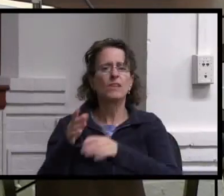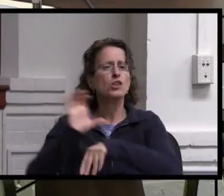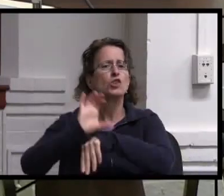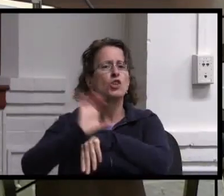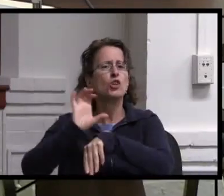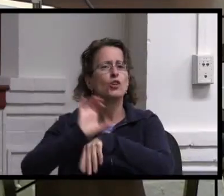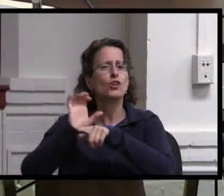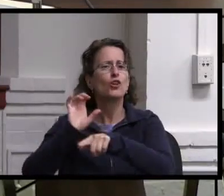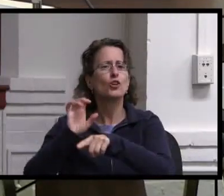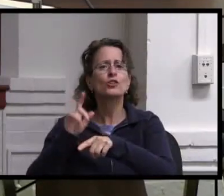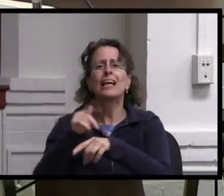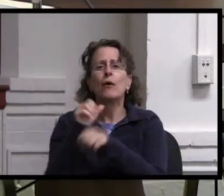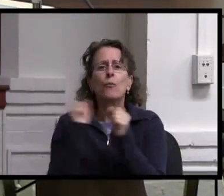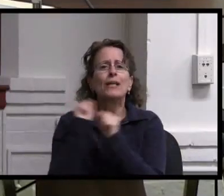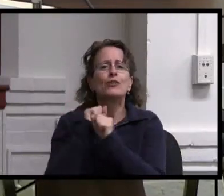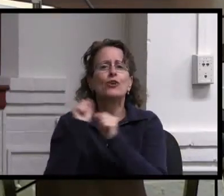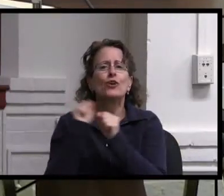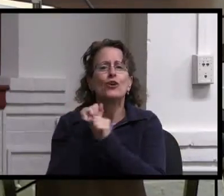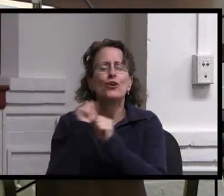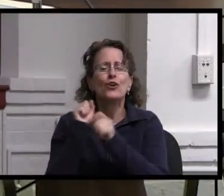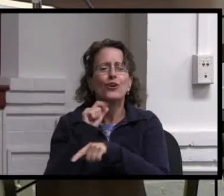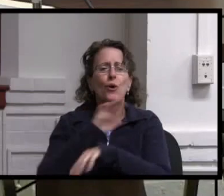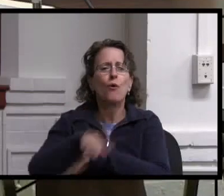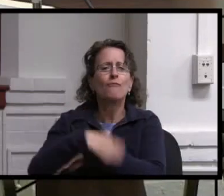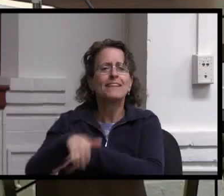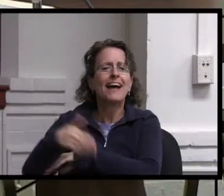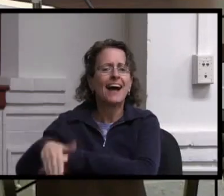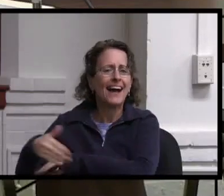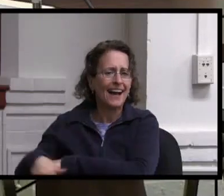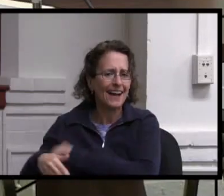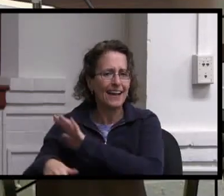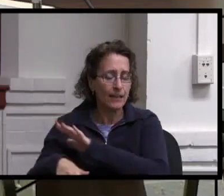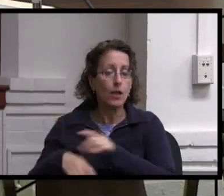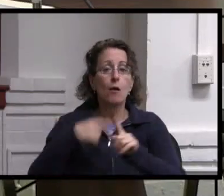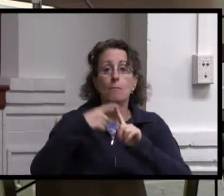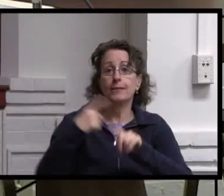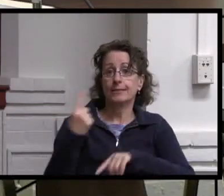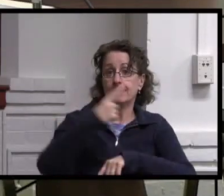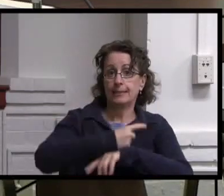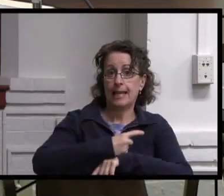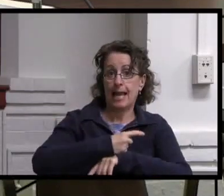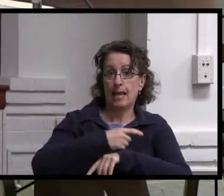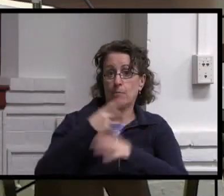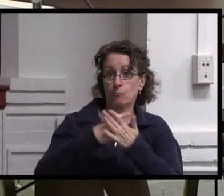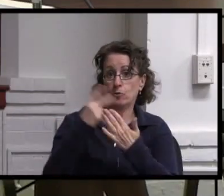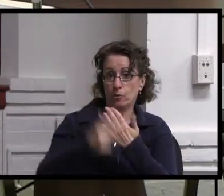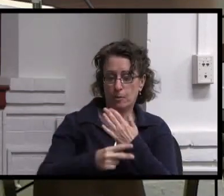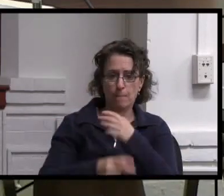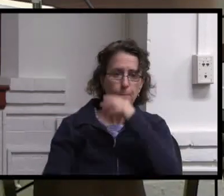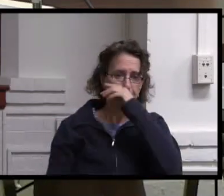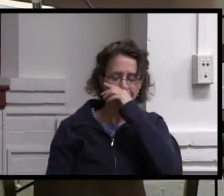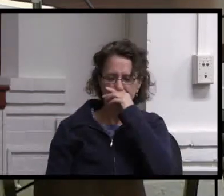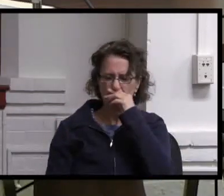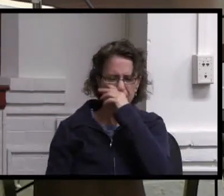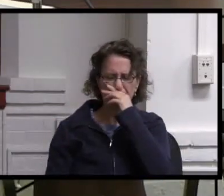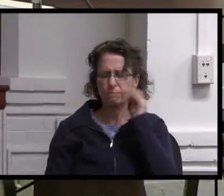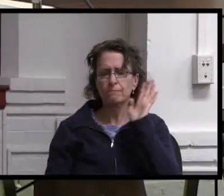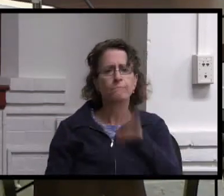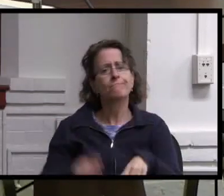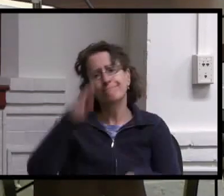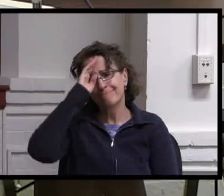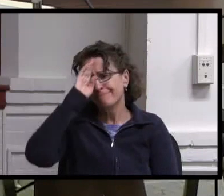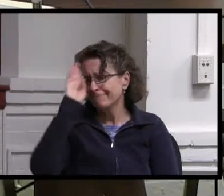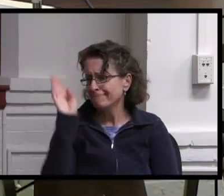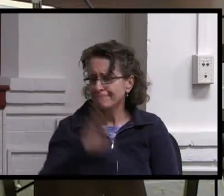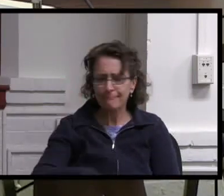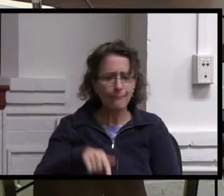conversation tonight. You know, a quick Google search about panhandling will show you that we're not unique in having this discussion